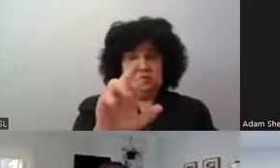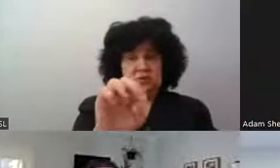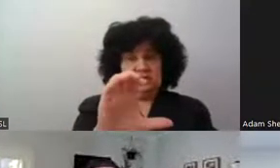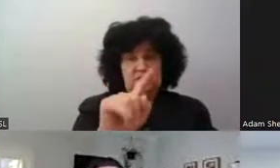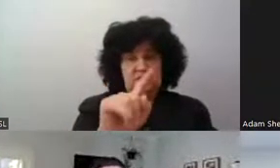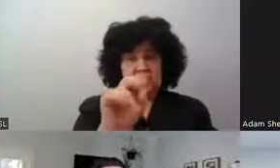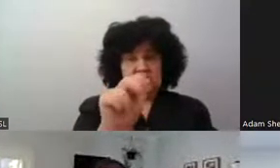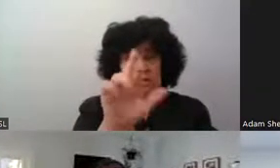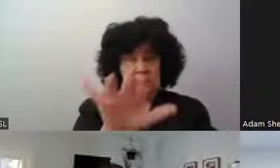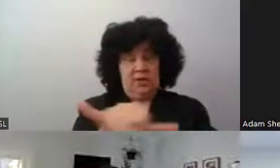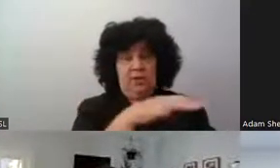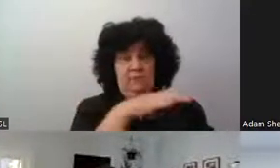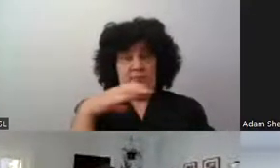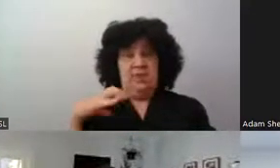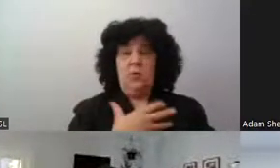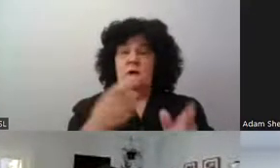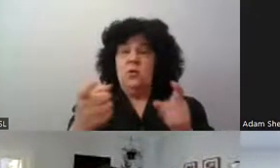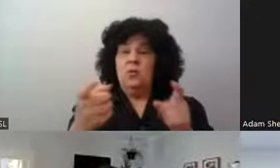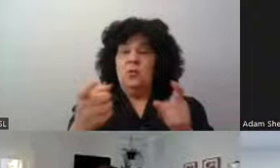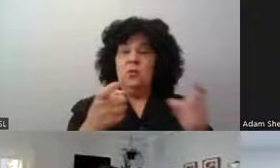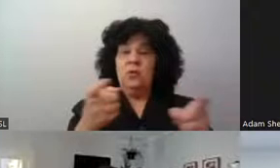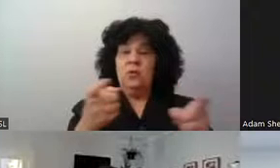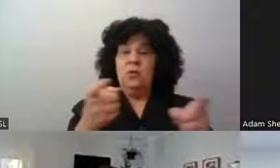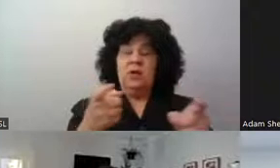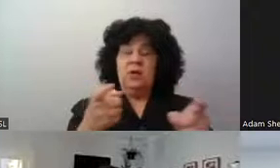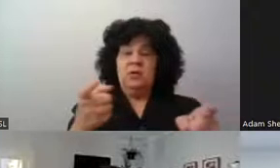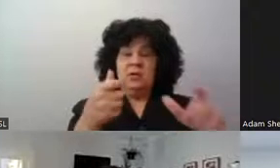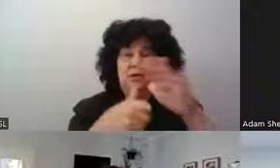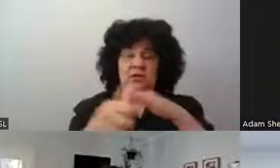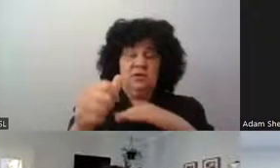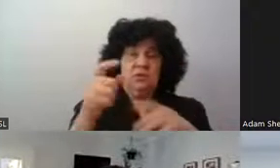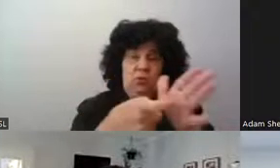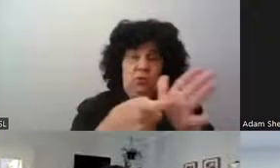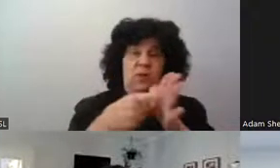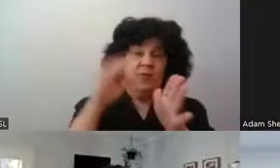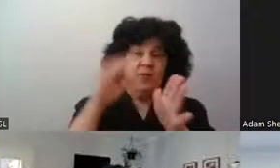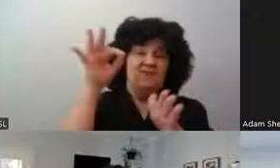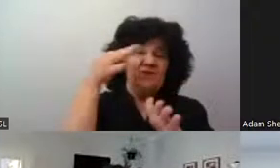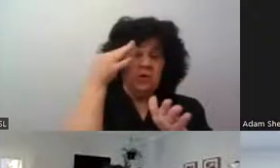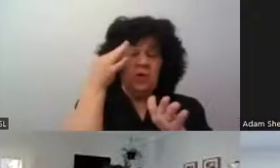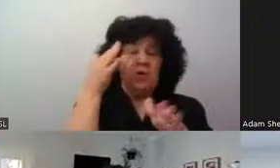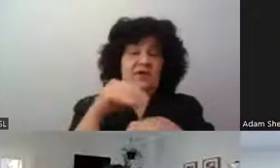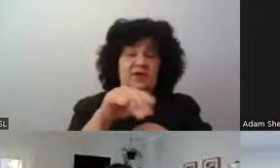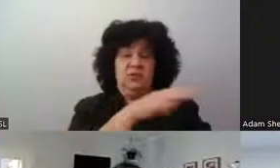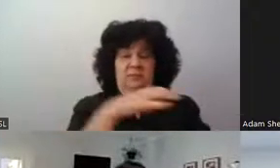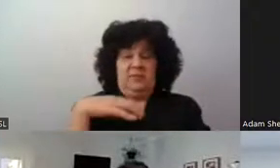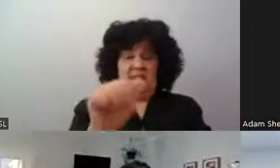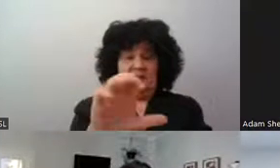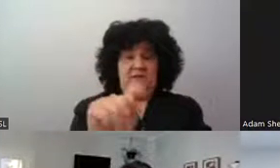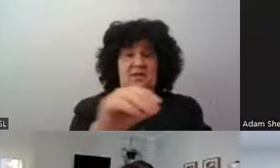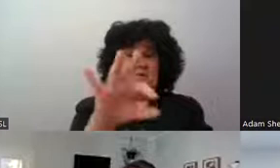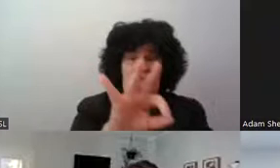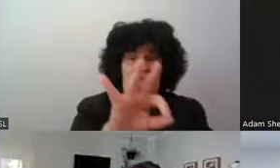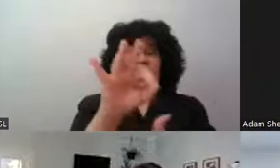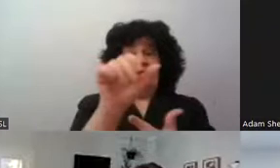we are governed by the requirements of the Federal Advisory Committee Act. And the Federal Advisory Committee Act is a law that